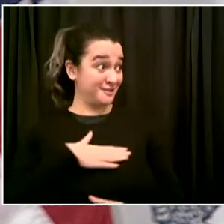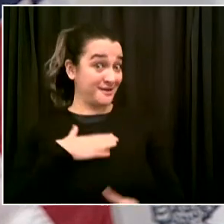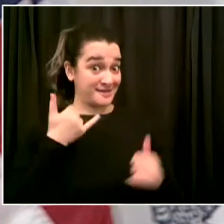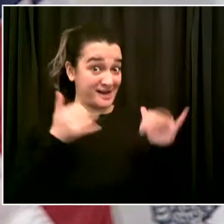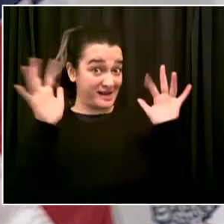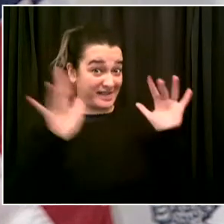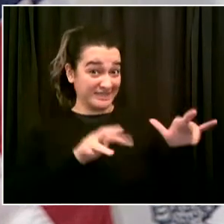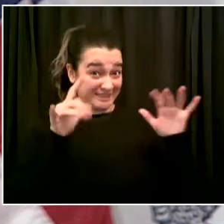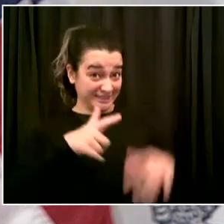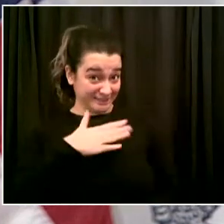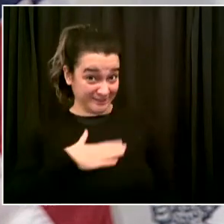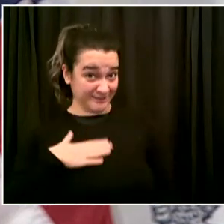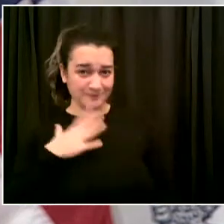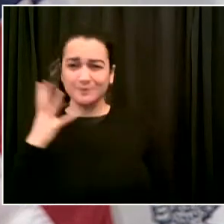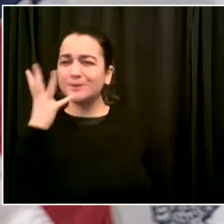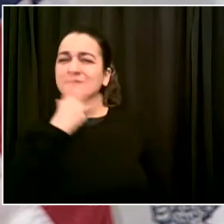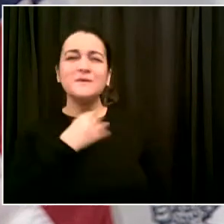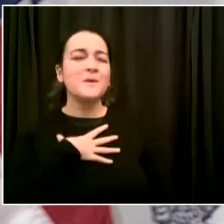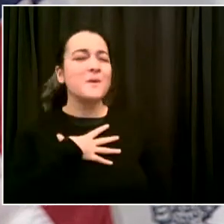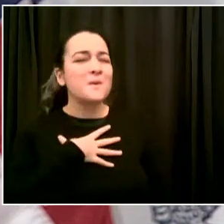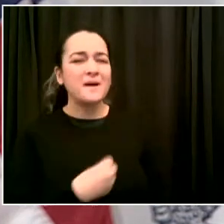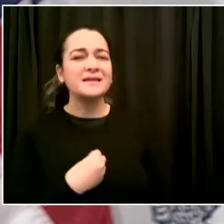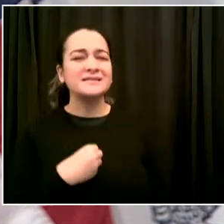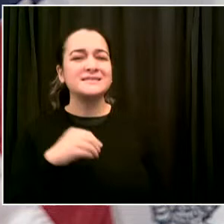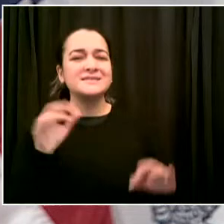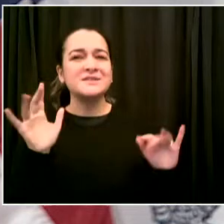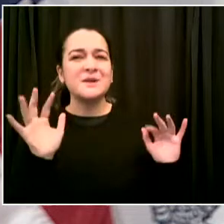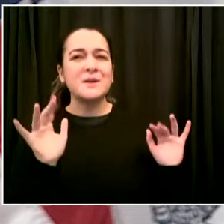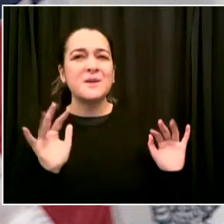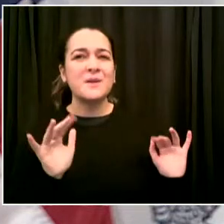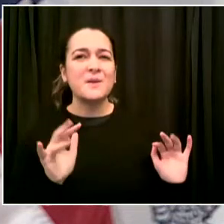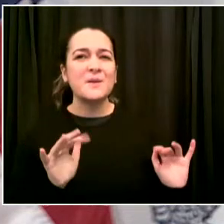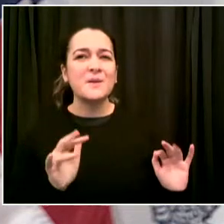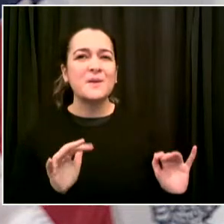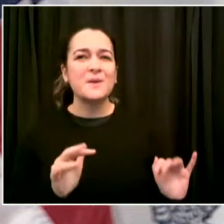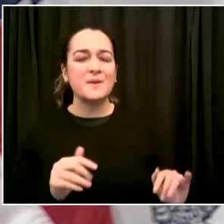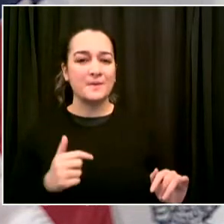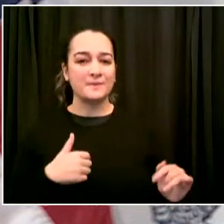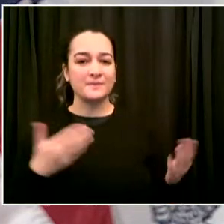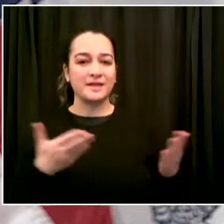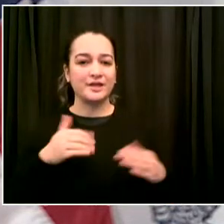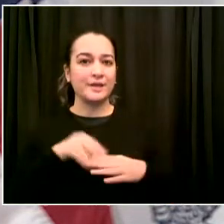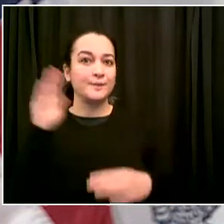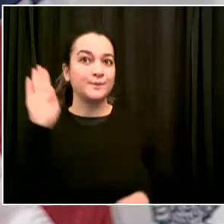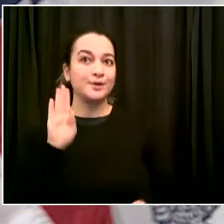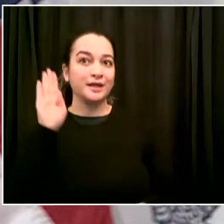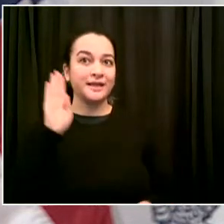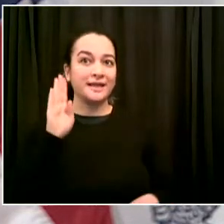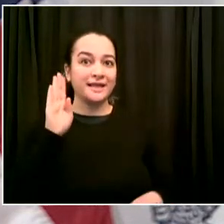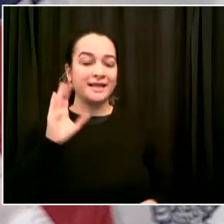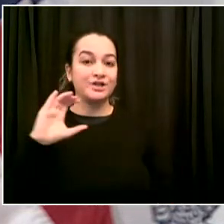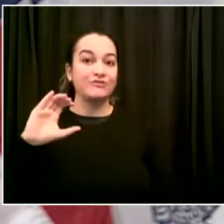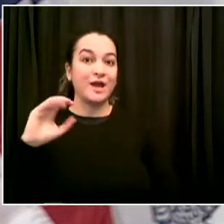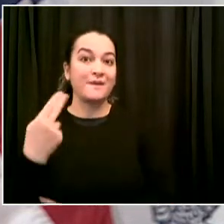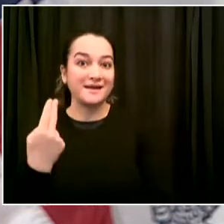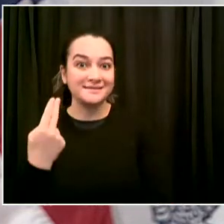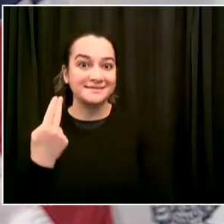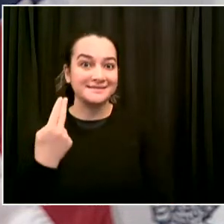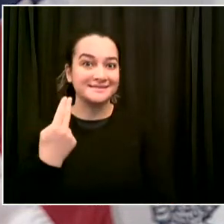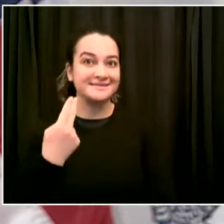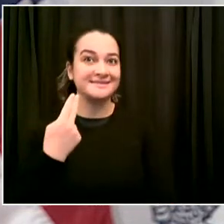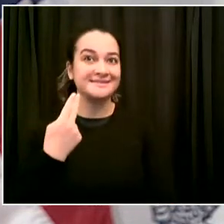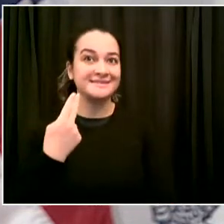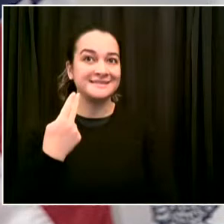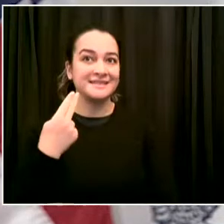whiteout conditions here in Crown Heights. I can't see across the street anymore, so that's exciting for me and the people tasked